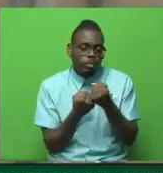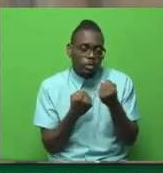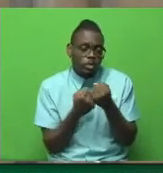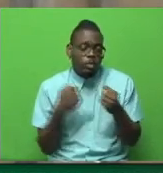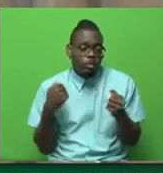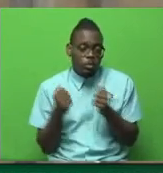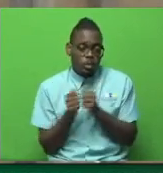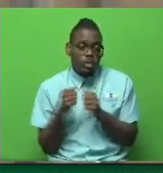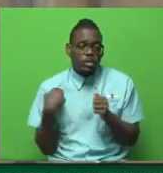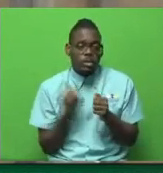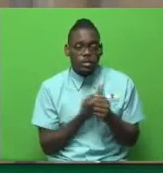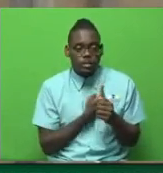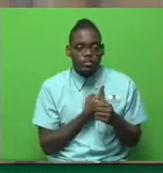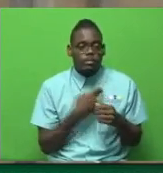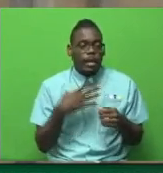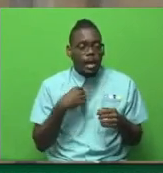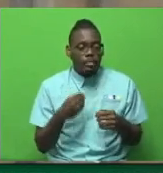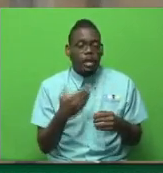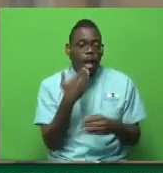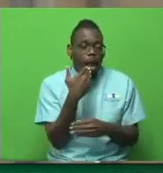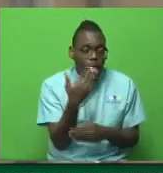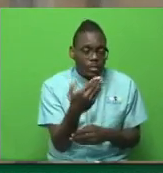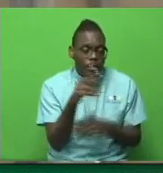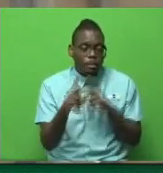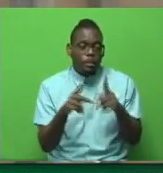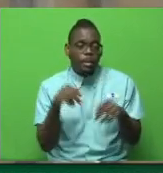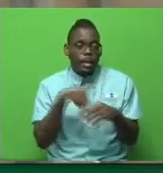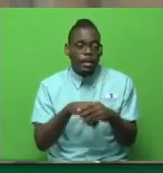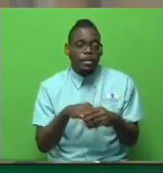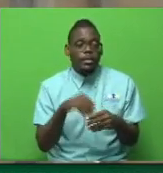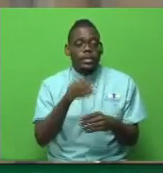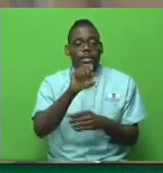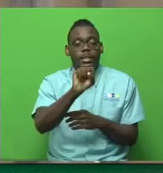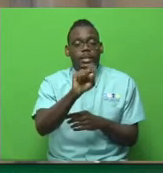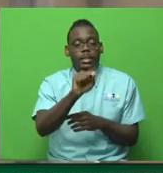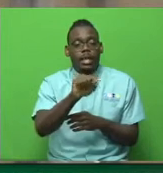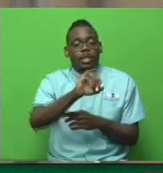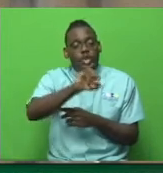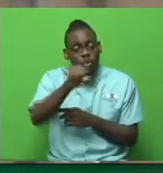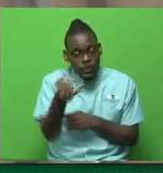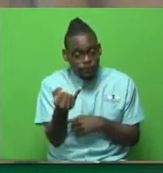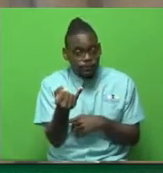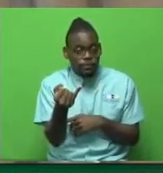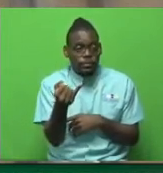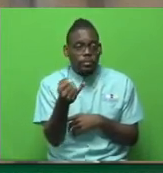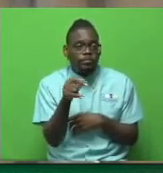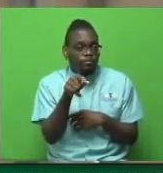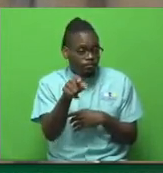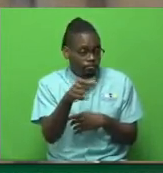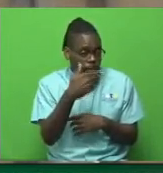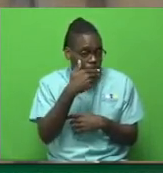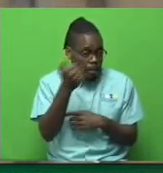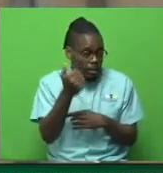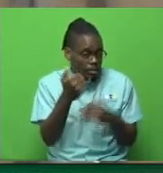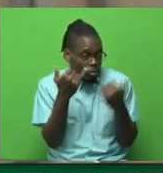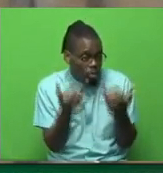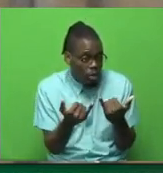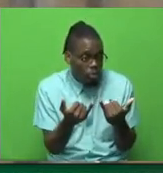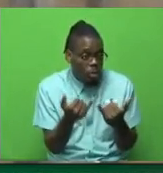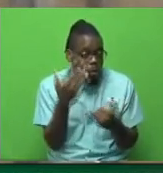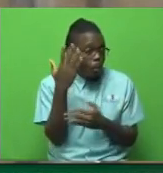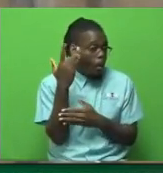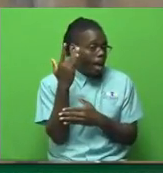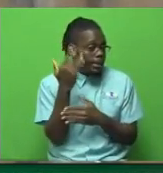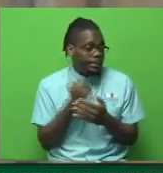I ask the people of Saint Joseph now are you better off now let me tell you why two brand new